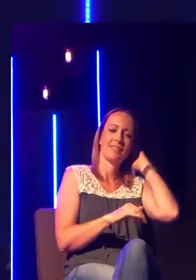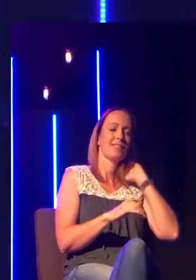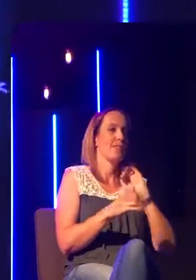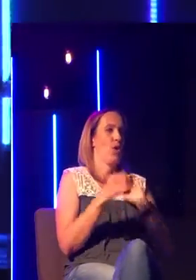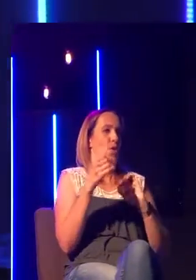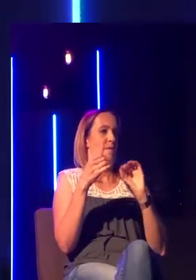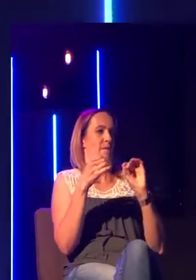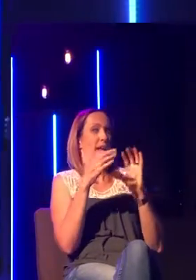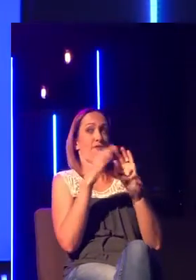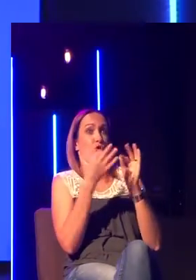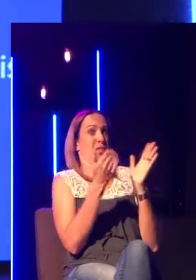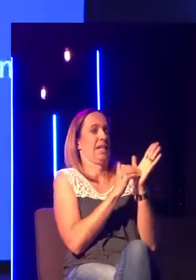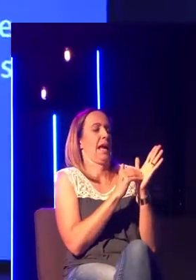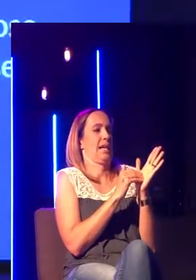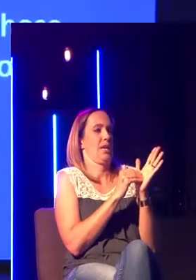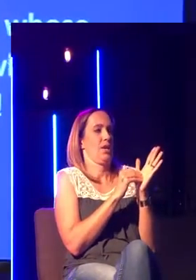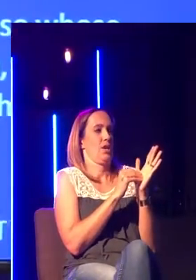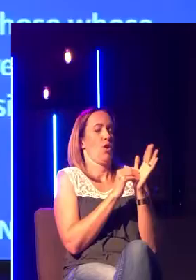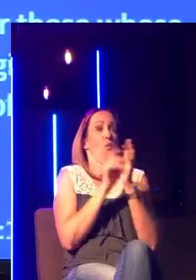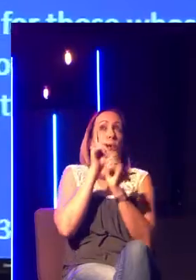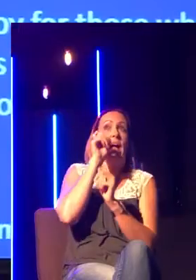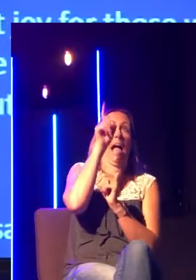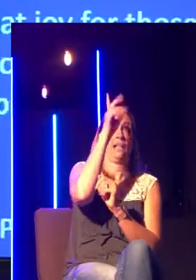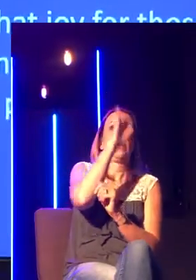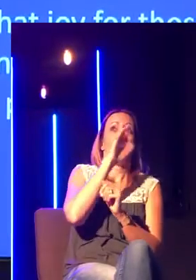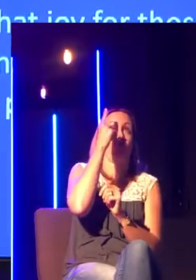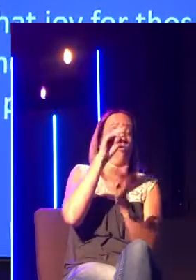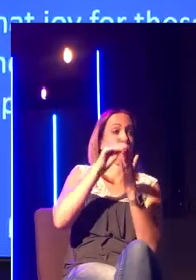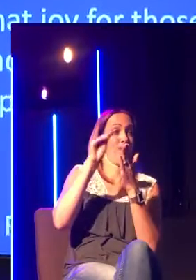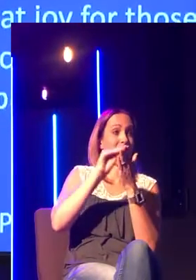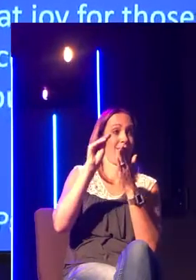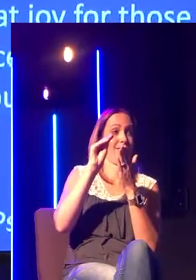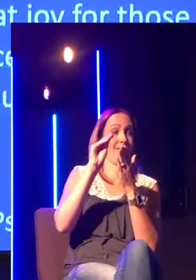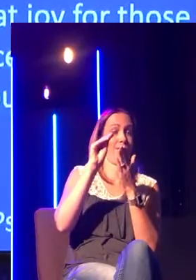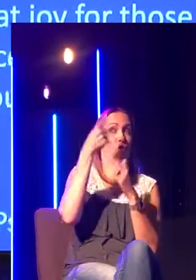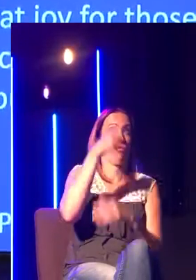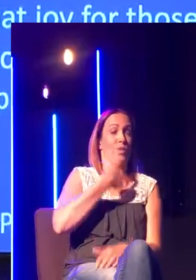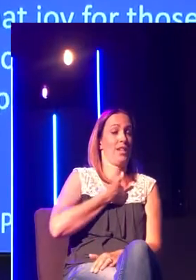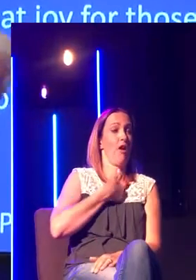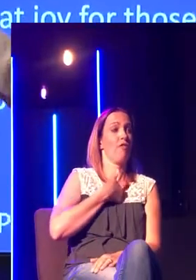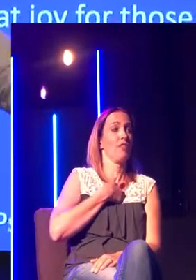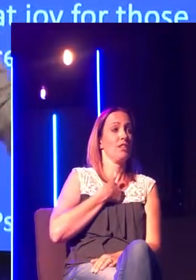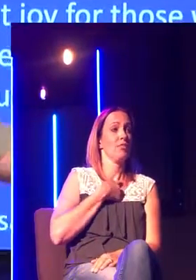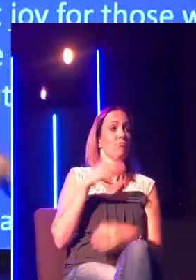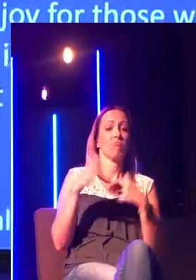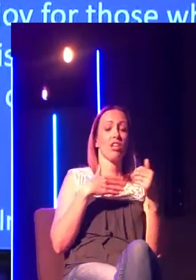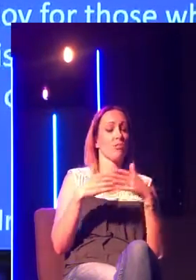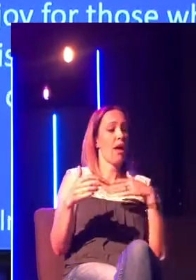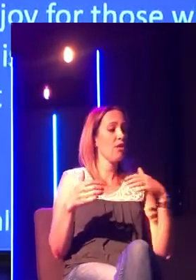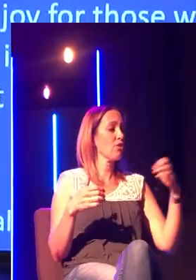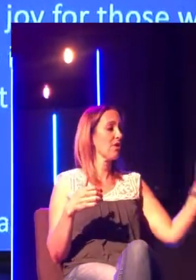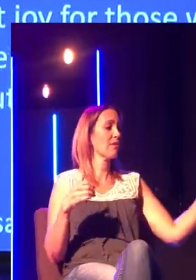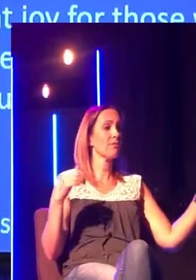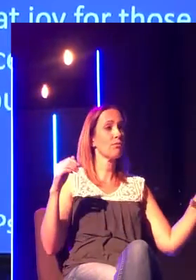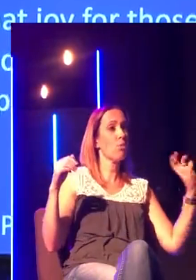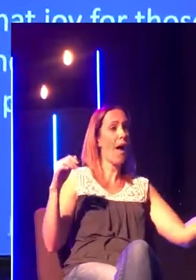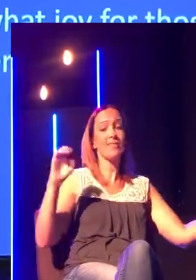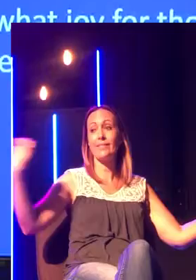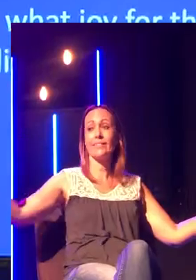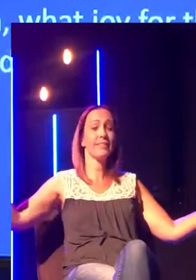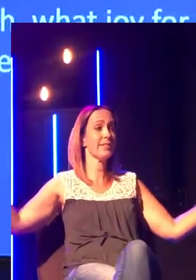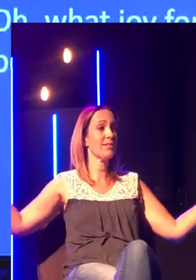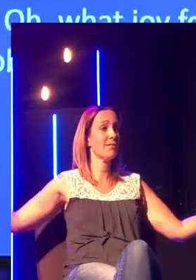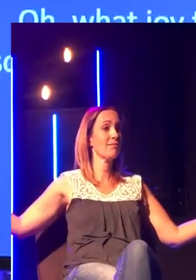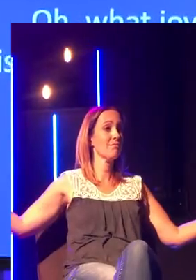sight. When we ask forgiveness for God for ourselves, he says as far as the east is from the west, he has chosen to forget. Why are we